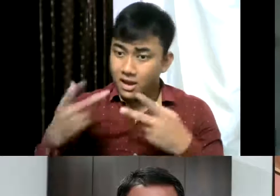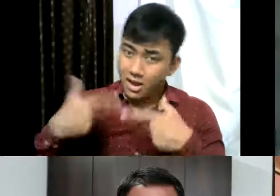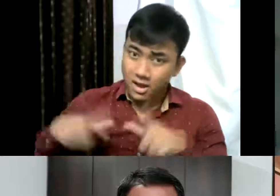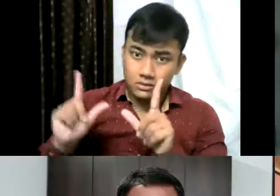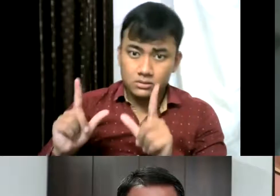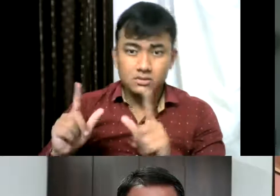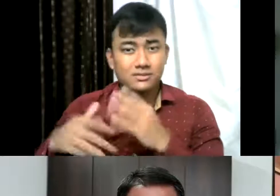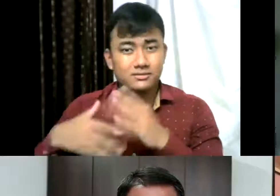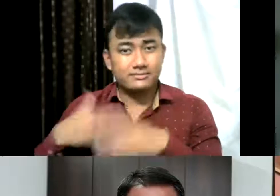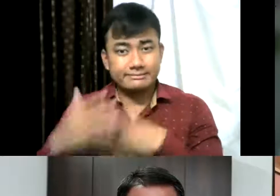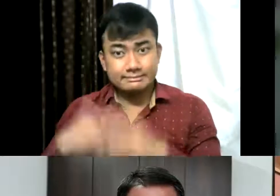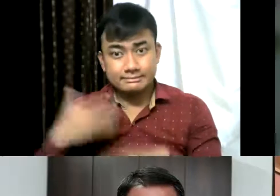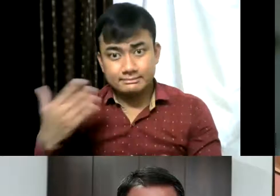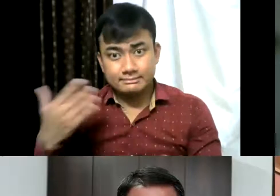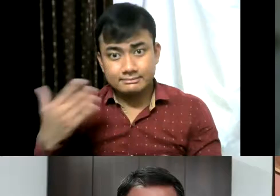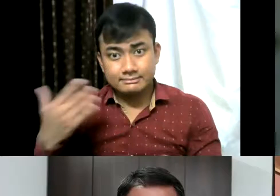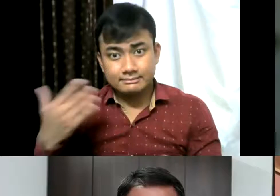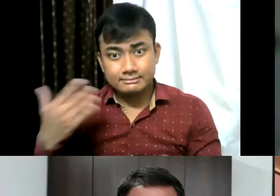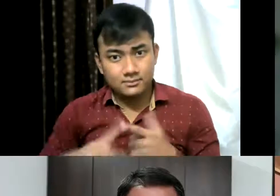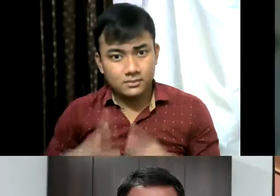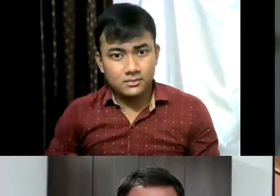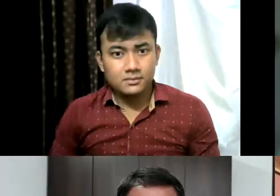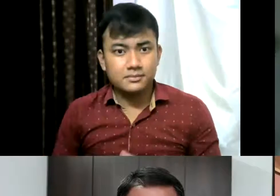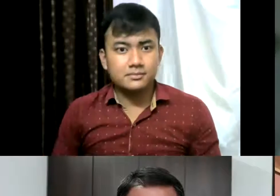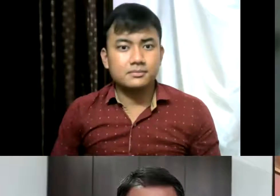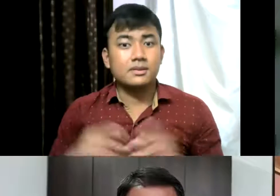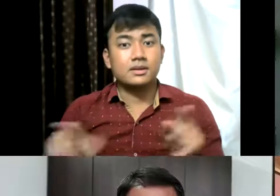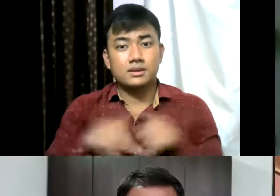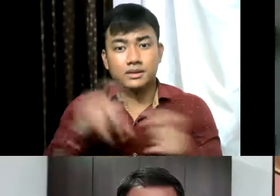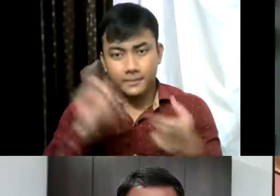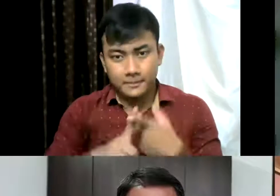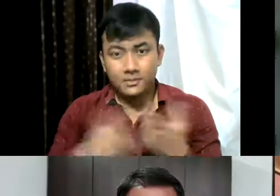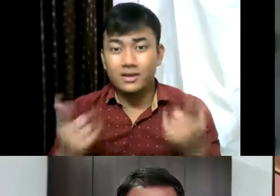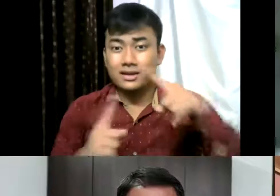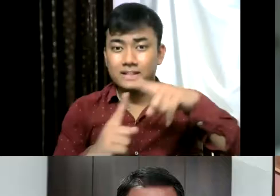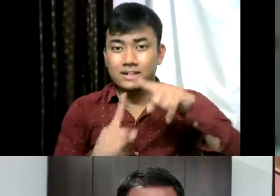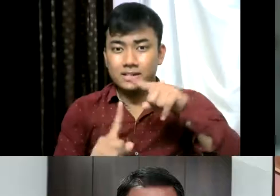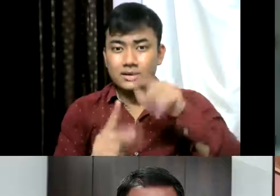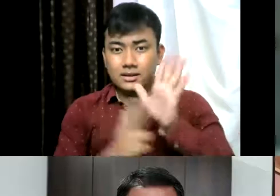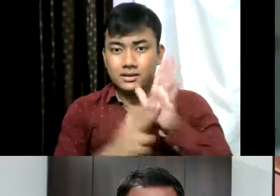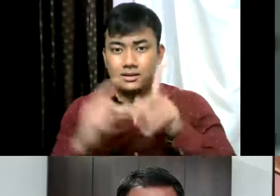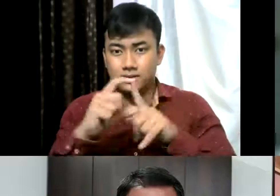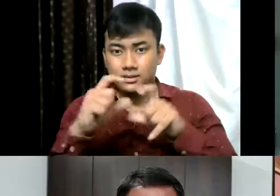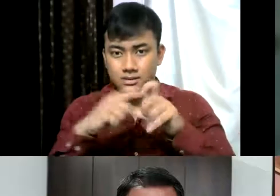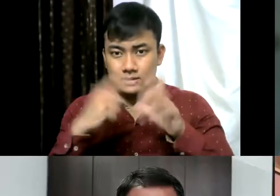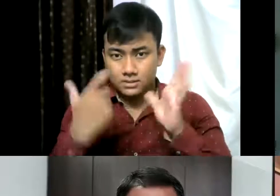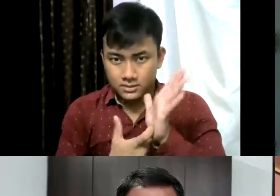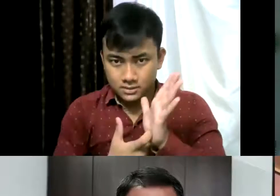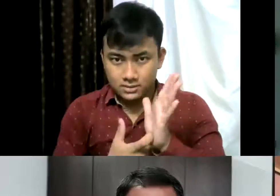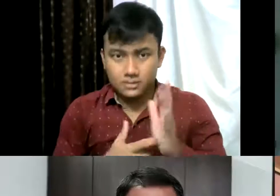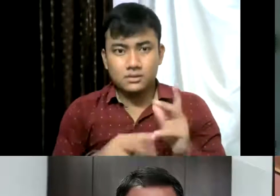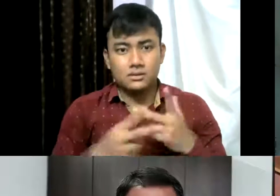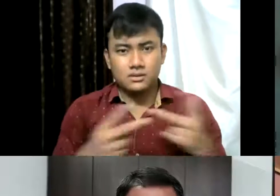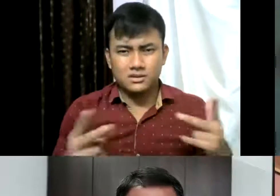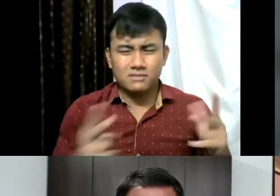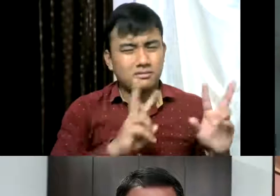can come our way. Right? Speaking at the same time, be it Tinder, cis het men, or gay men who have sex with